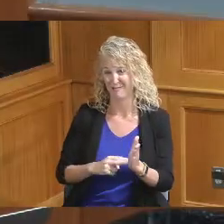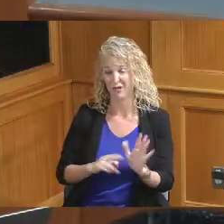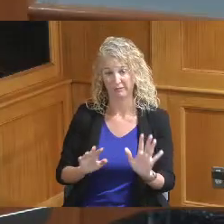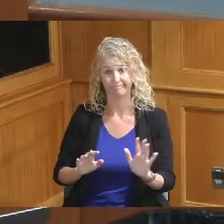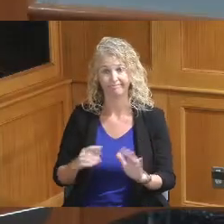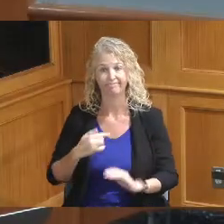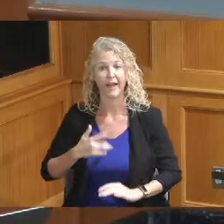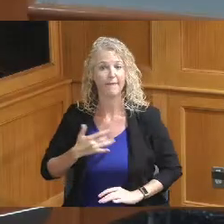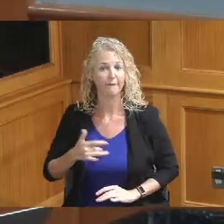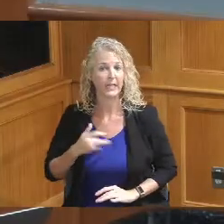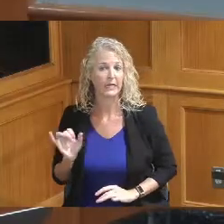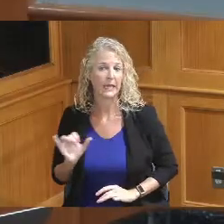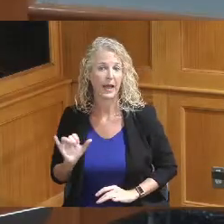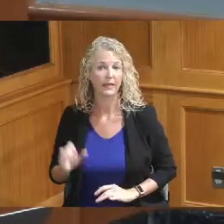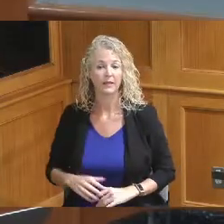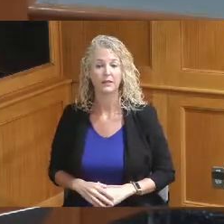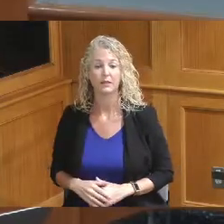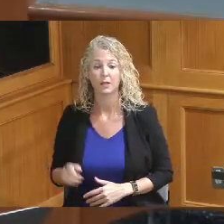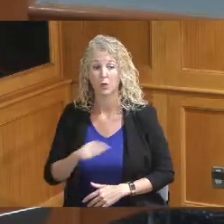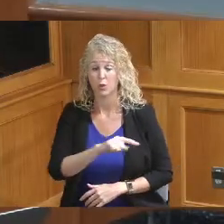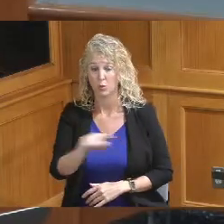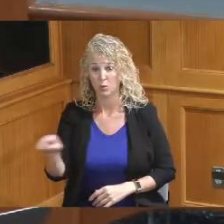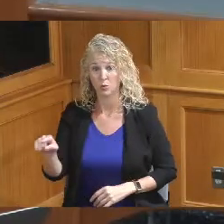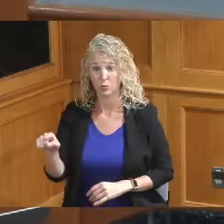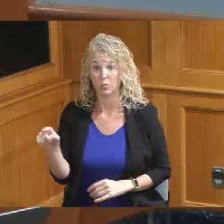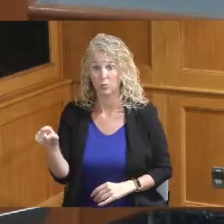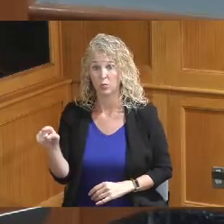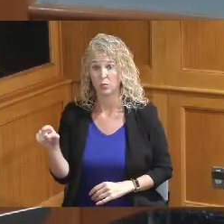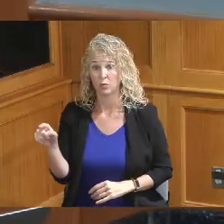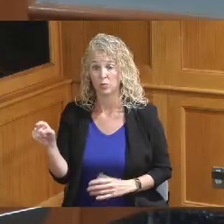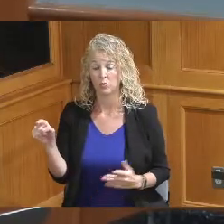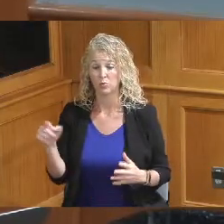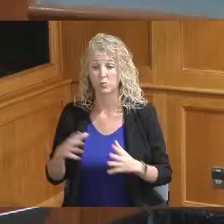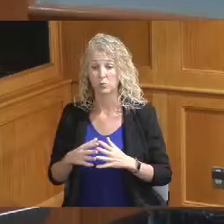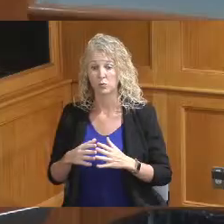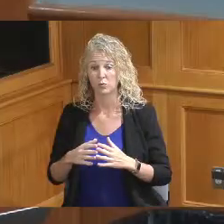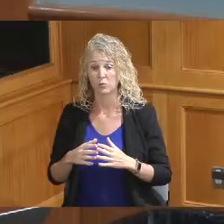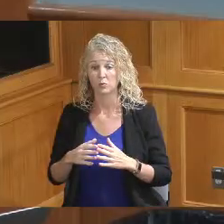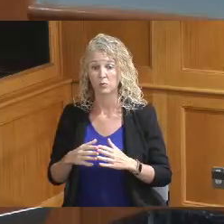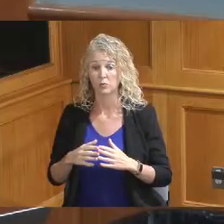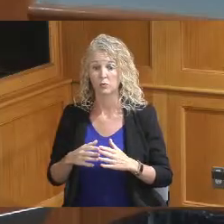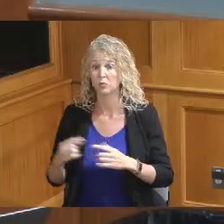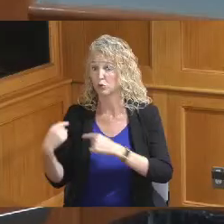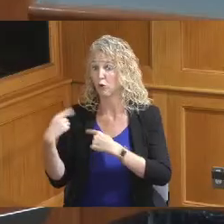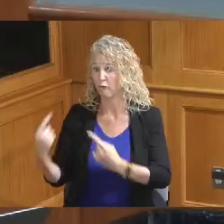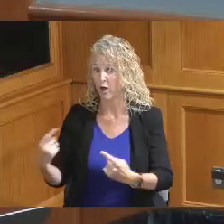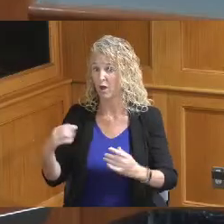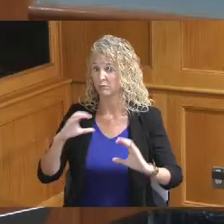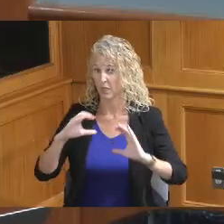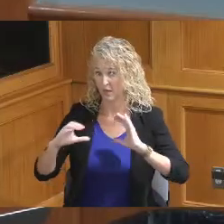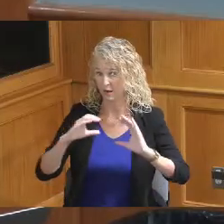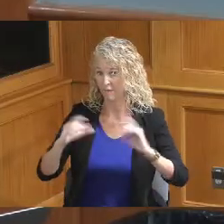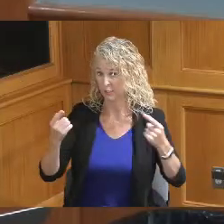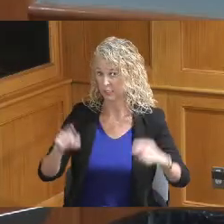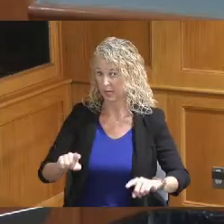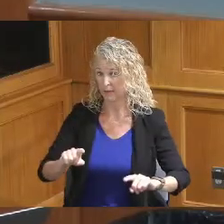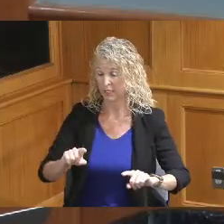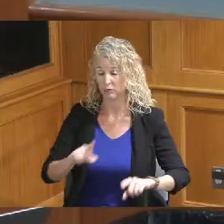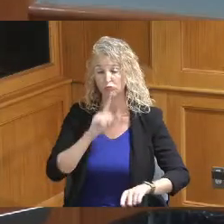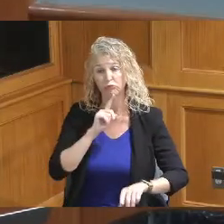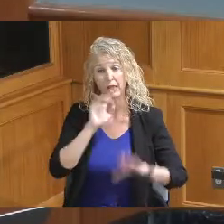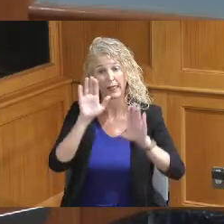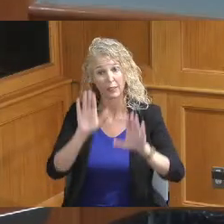like, you guys have good conversations going on right now, and maybe you guys could